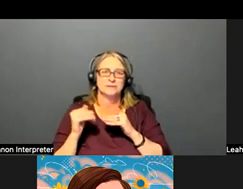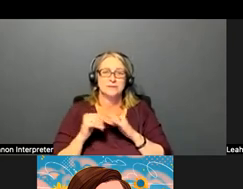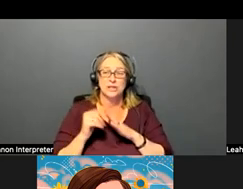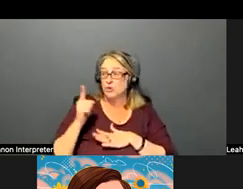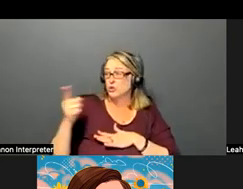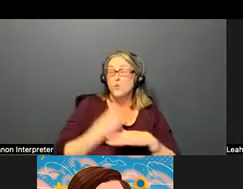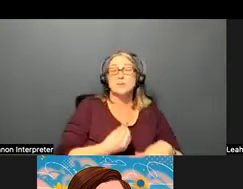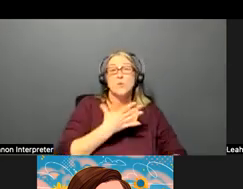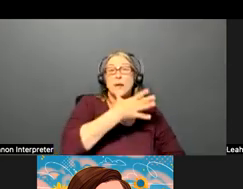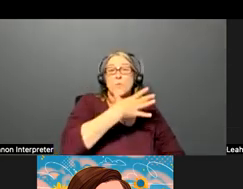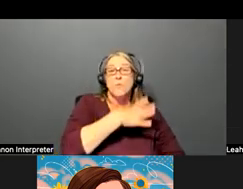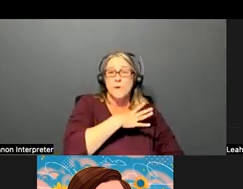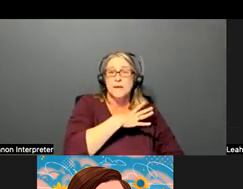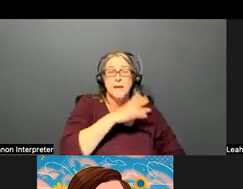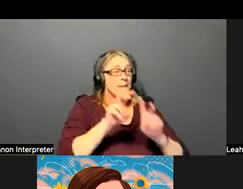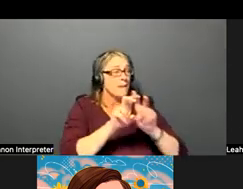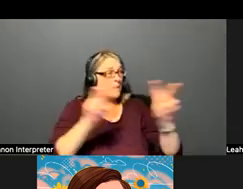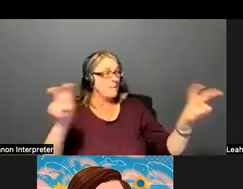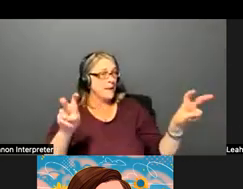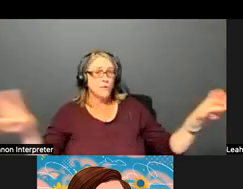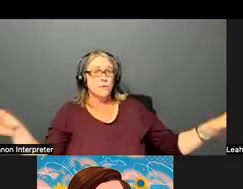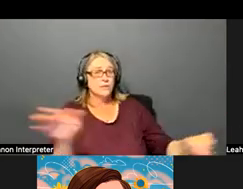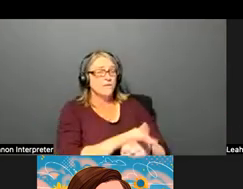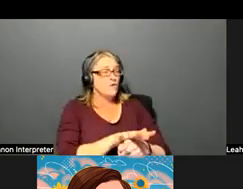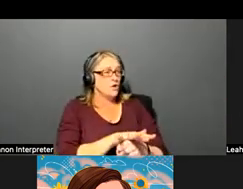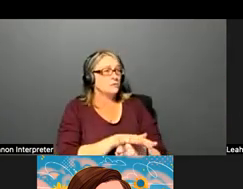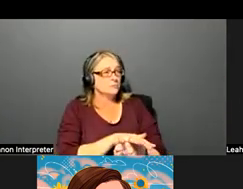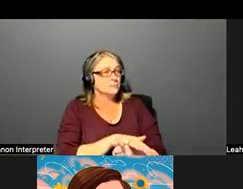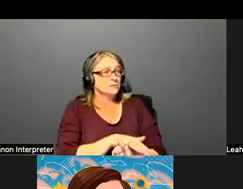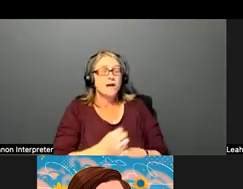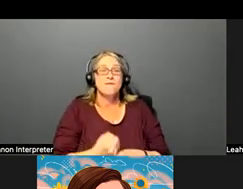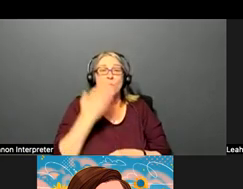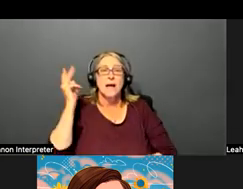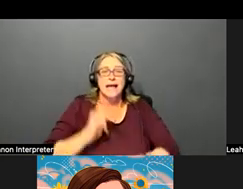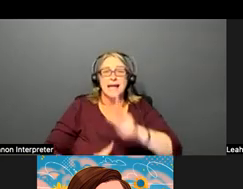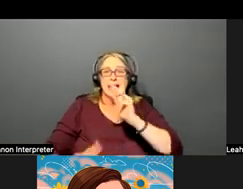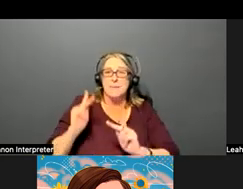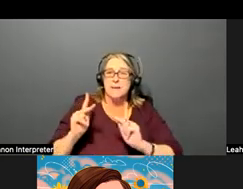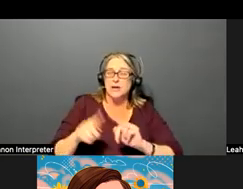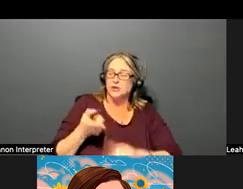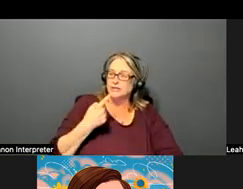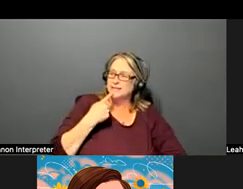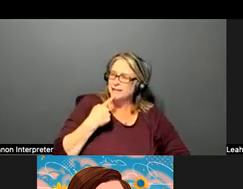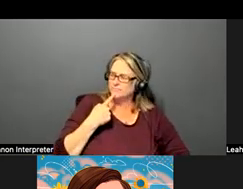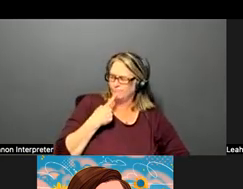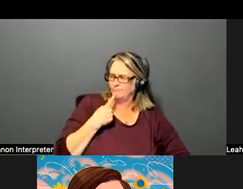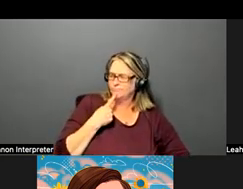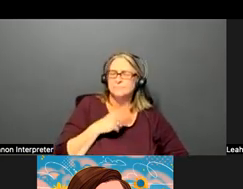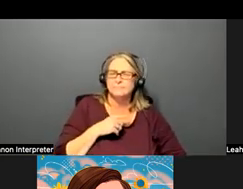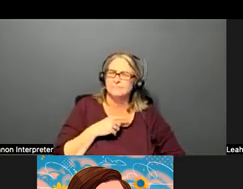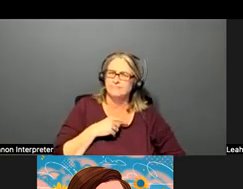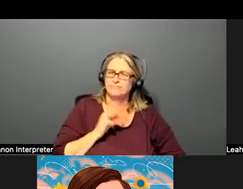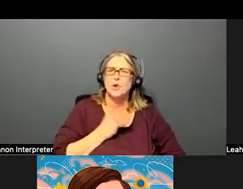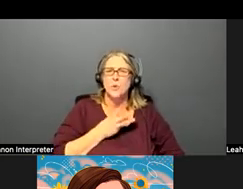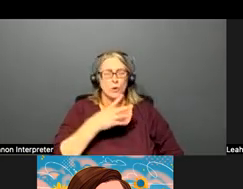white woman, that the panel was completely full of white people. And she was saying, you know, if we're talking about